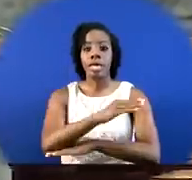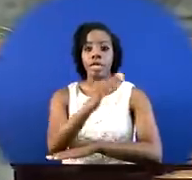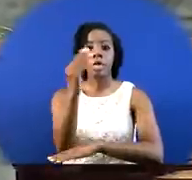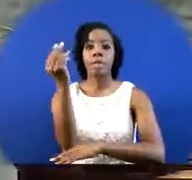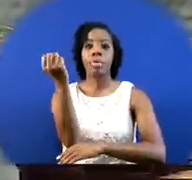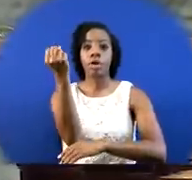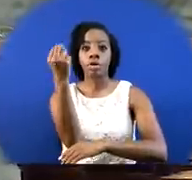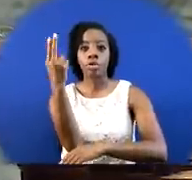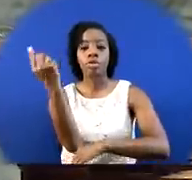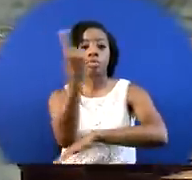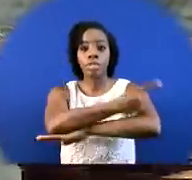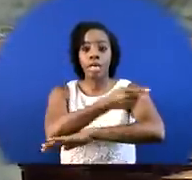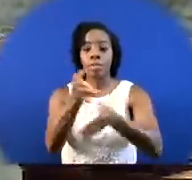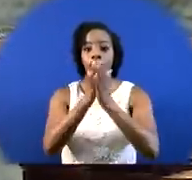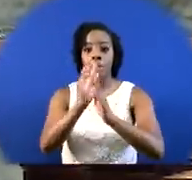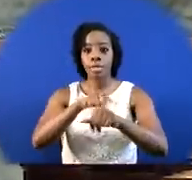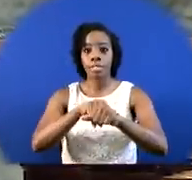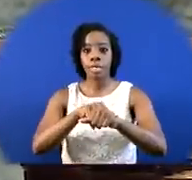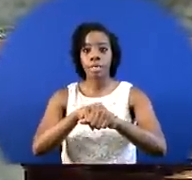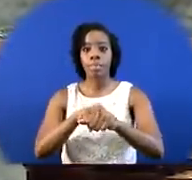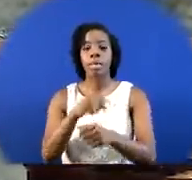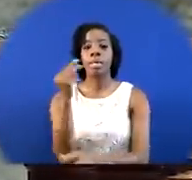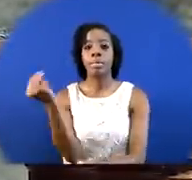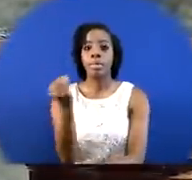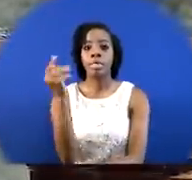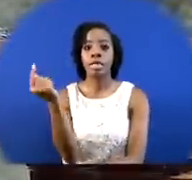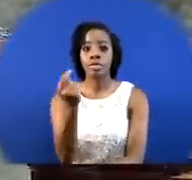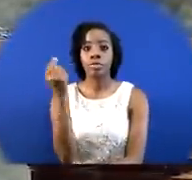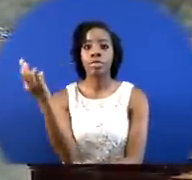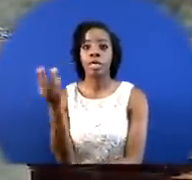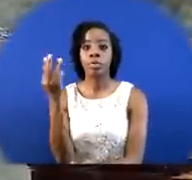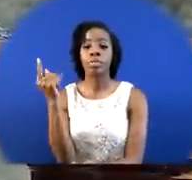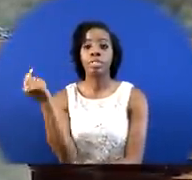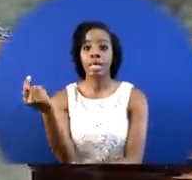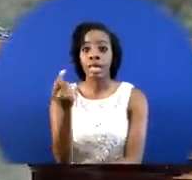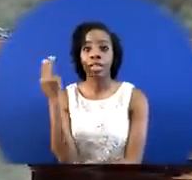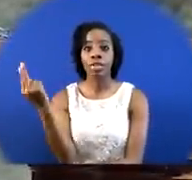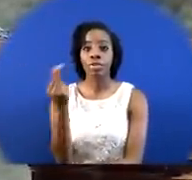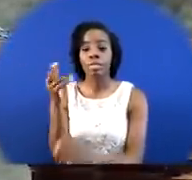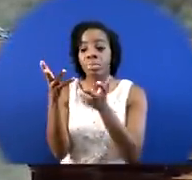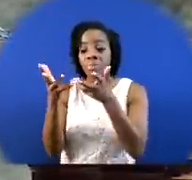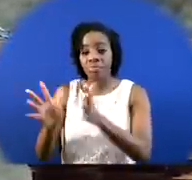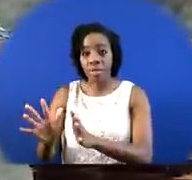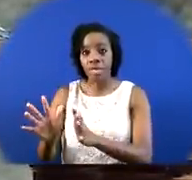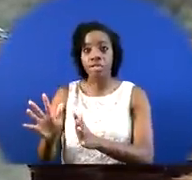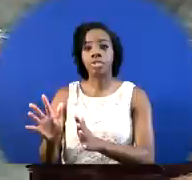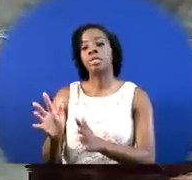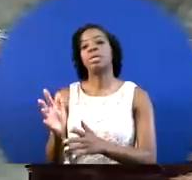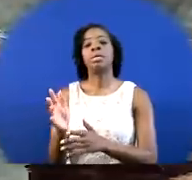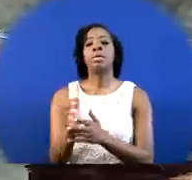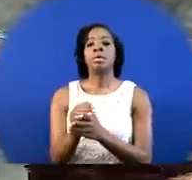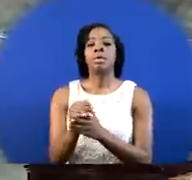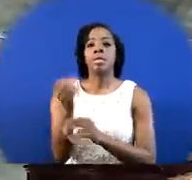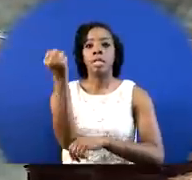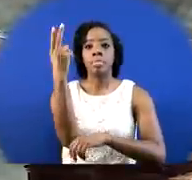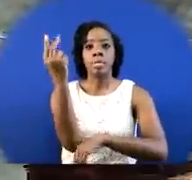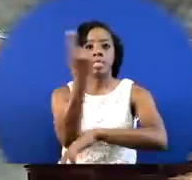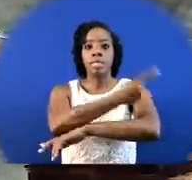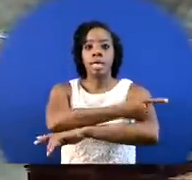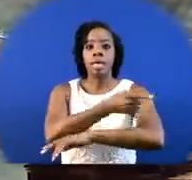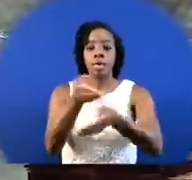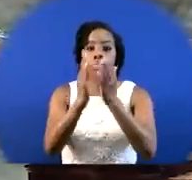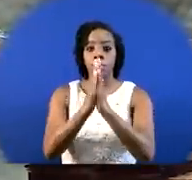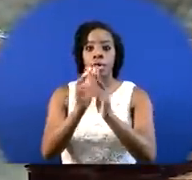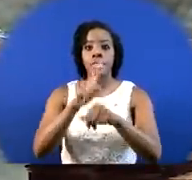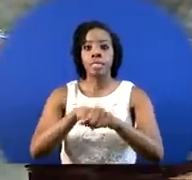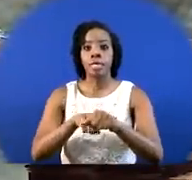noon, Monday, Tuesday, Wednesday, and Thursday. Those 4 days will conclude our midweek prayer time, midday prayer times. And I invite you to join us at noon.